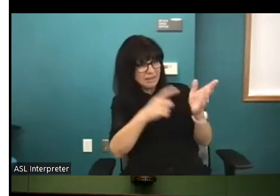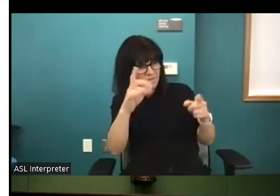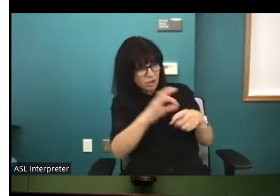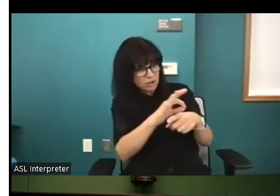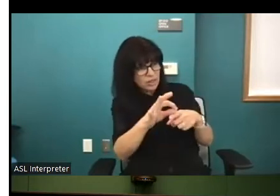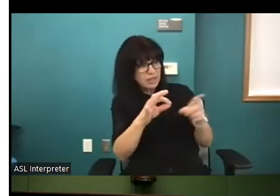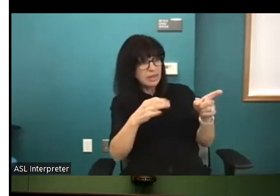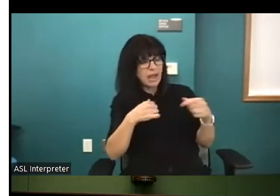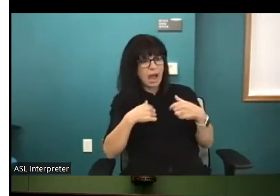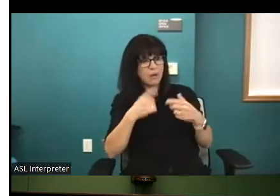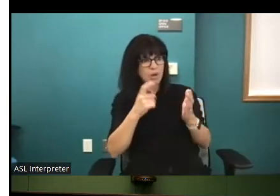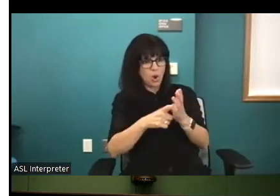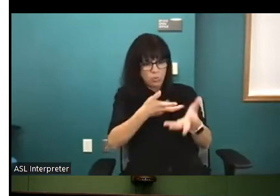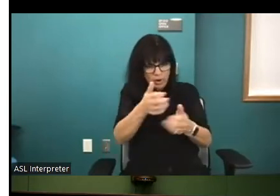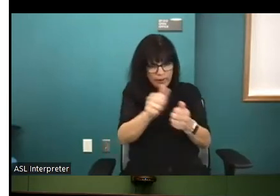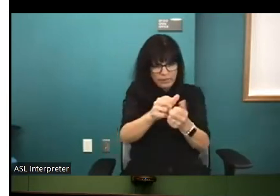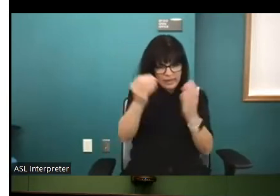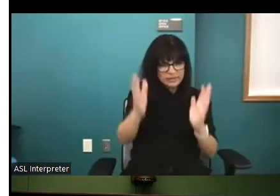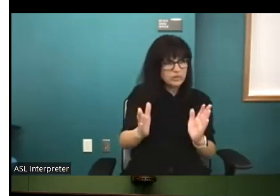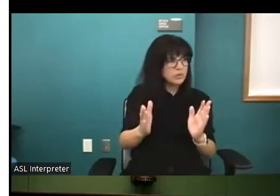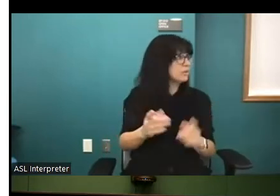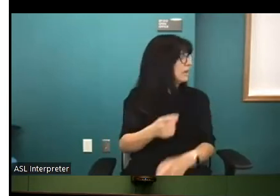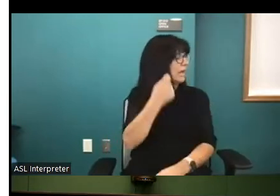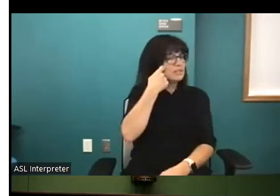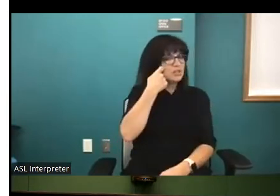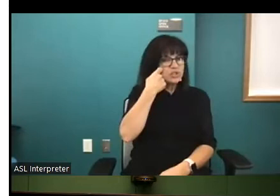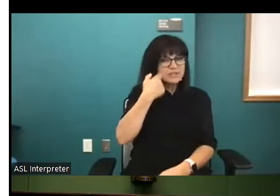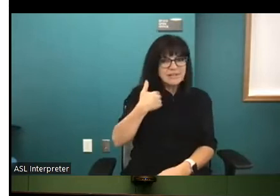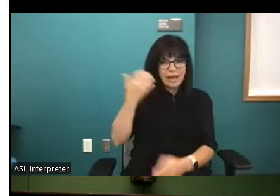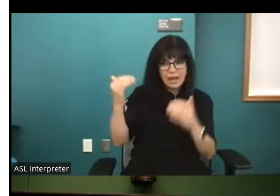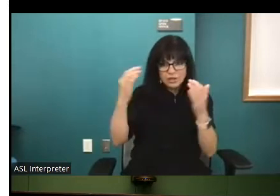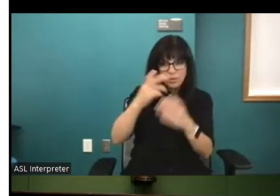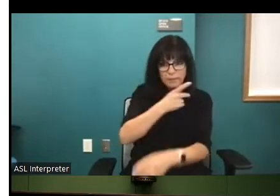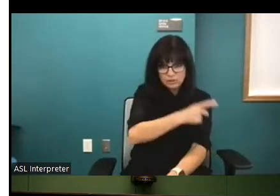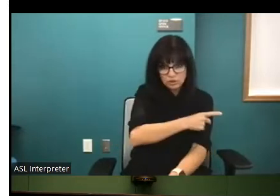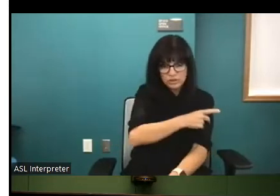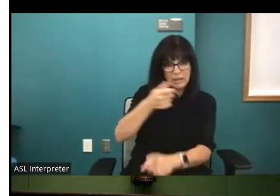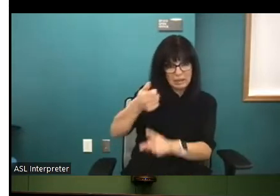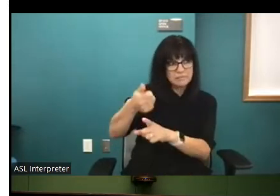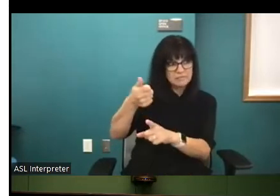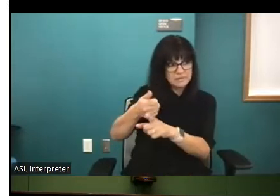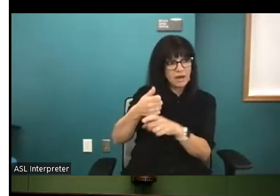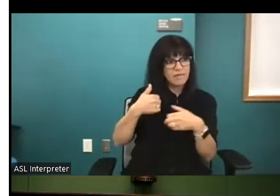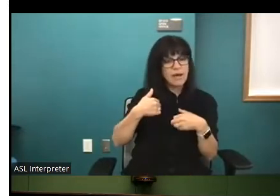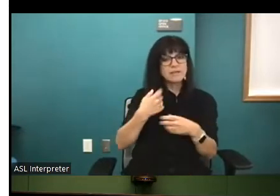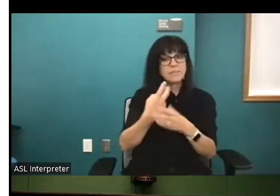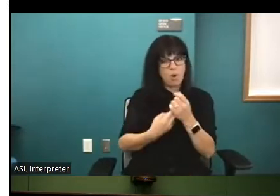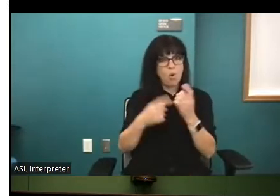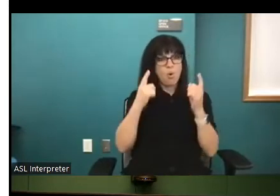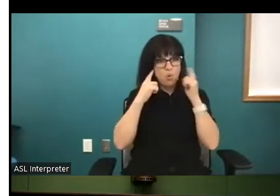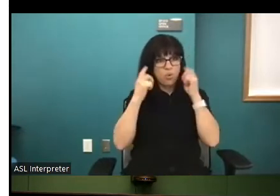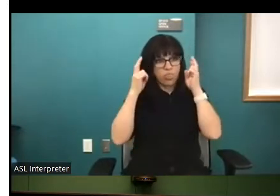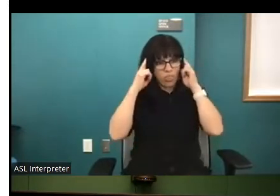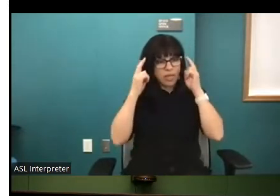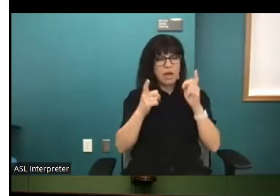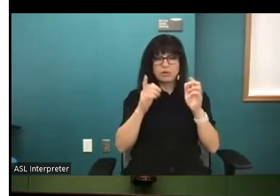I would notice working with Yeah, that so student? I just had an adult patient and he said, he has bilateral and he said, I've got